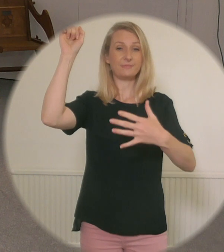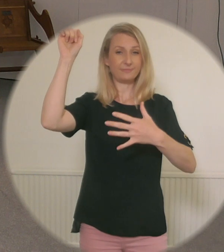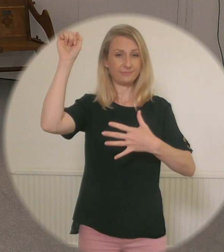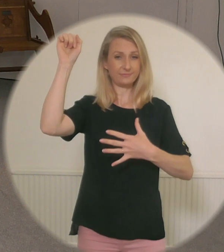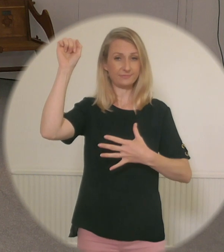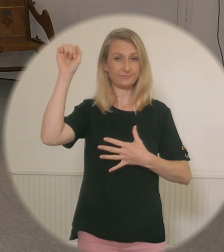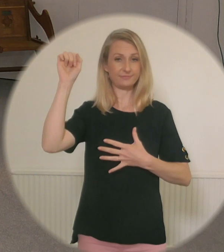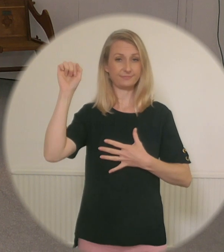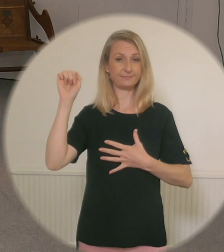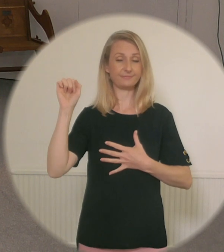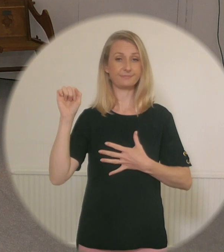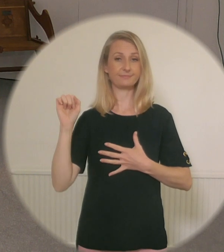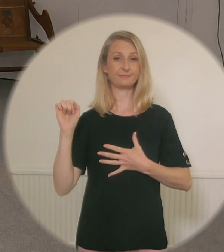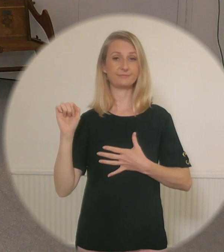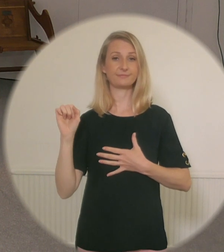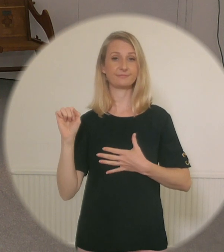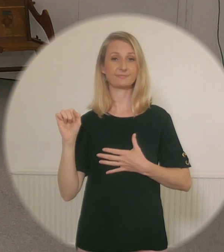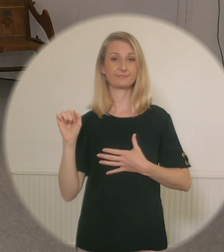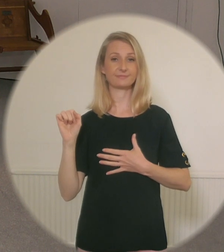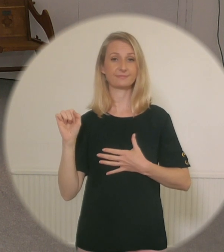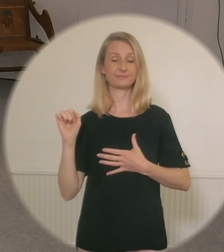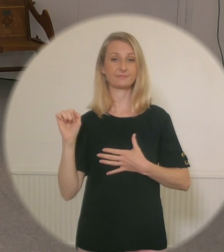Exhale, bend the knees.